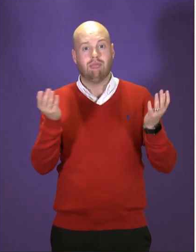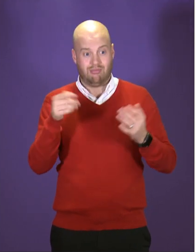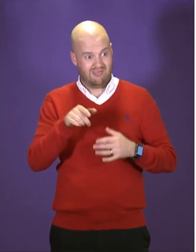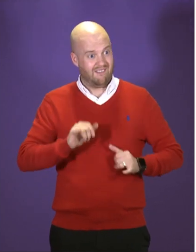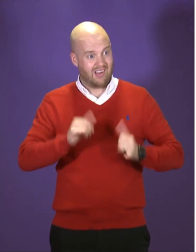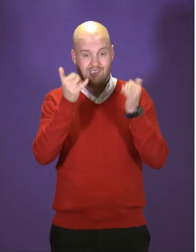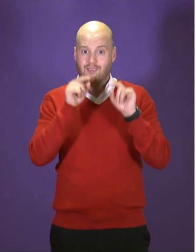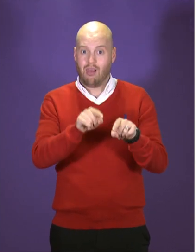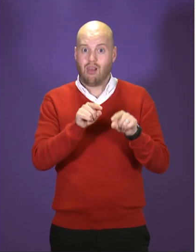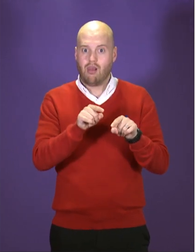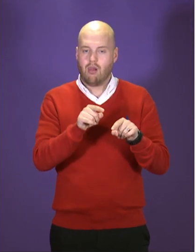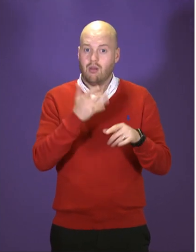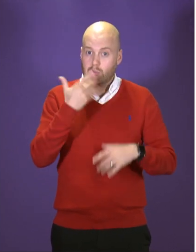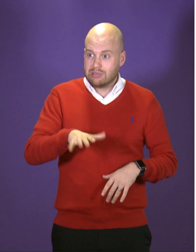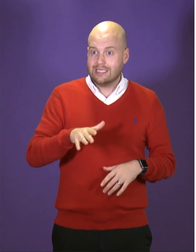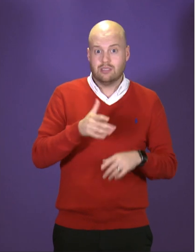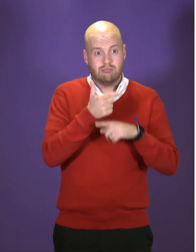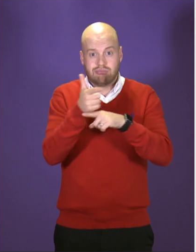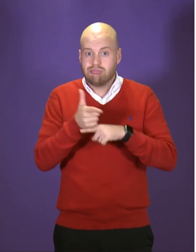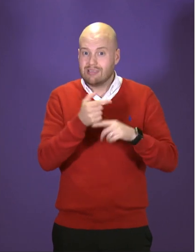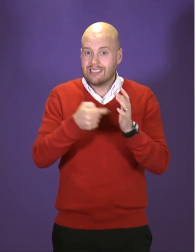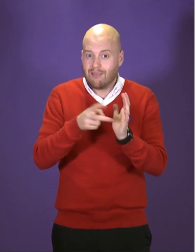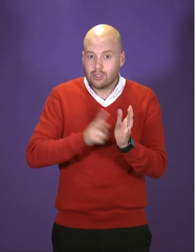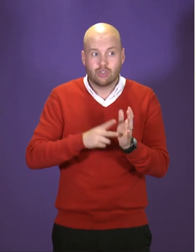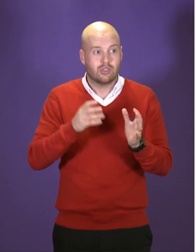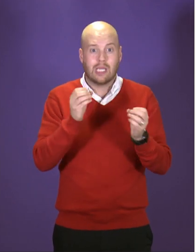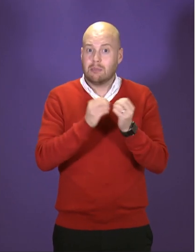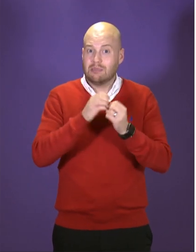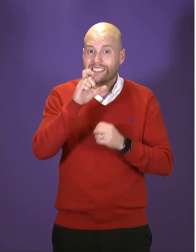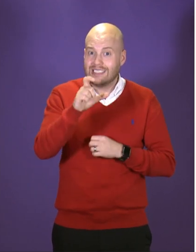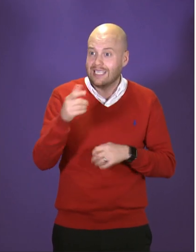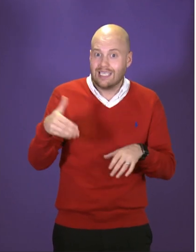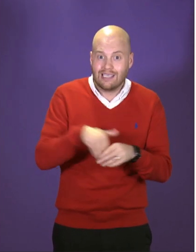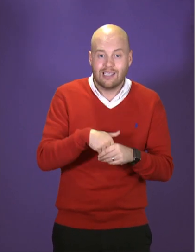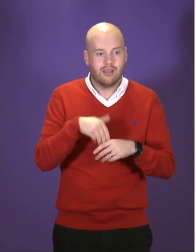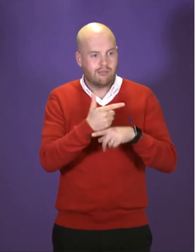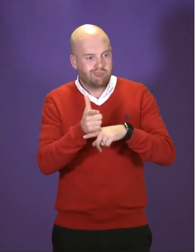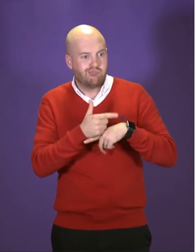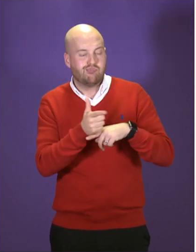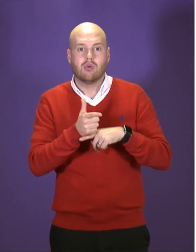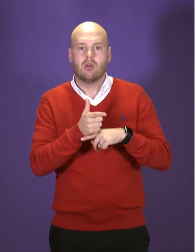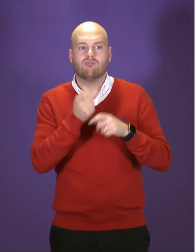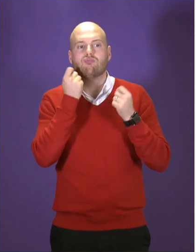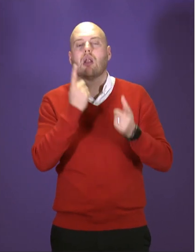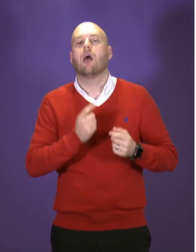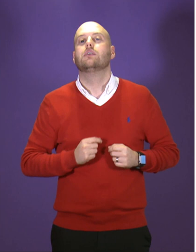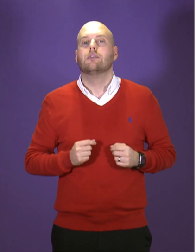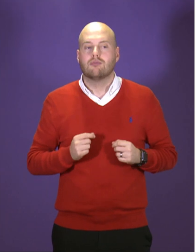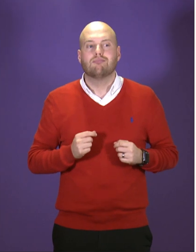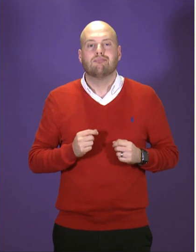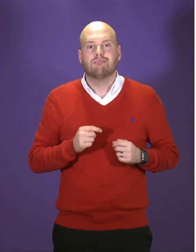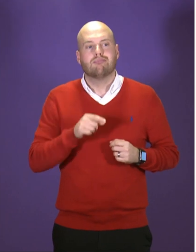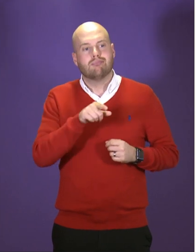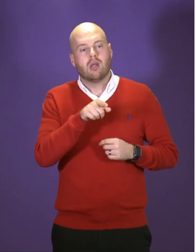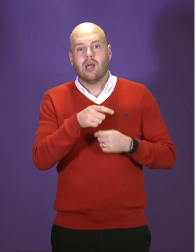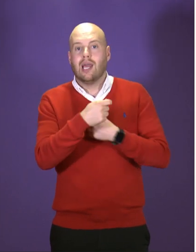and so forth across the world and allowed people to at least understand that people who were not Egyptian were coming back